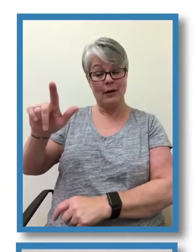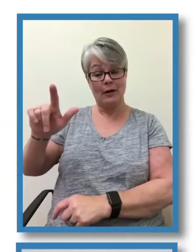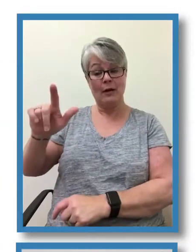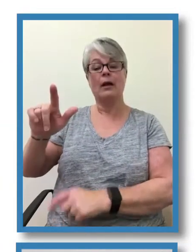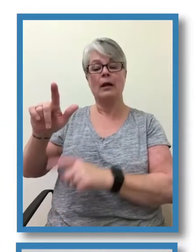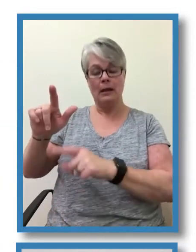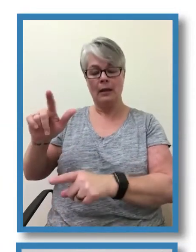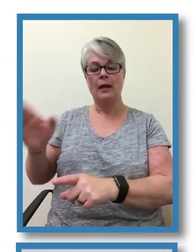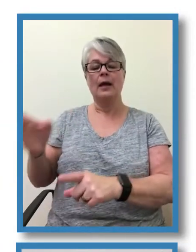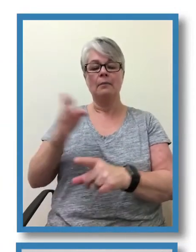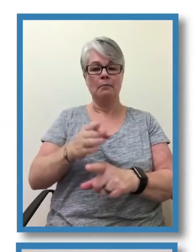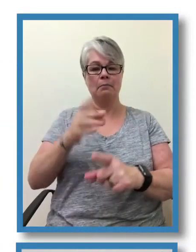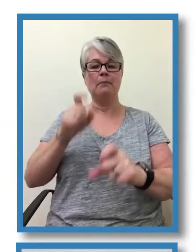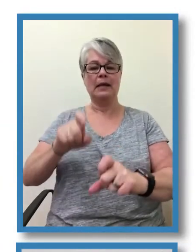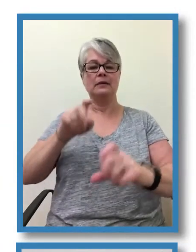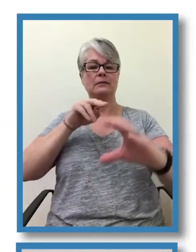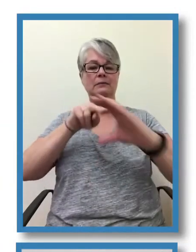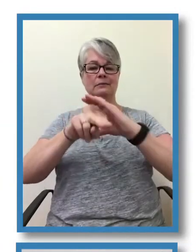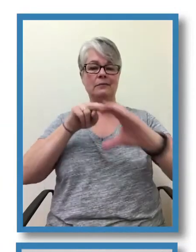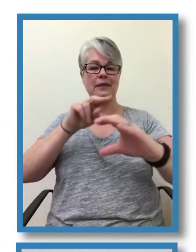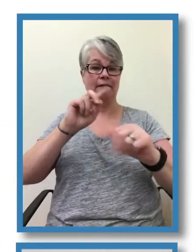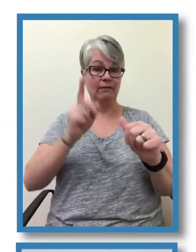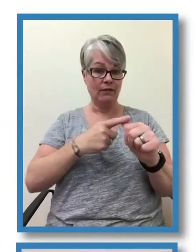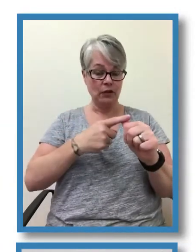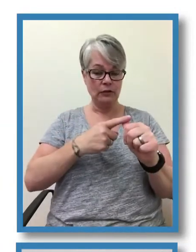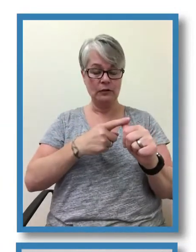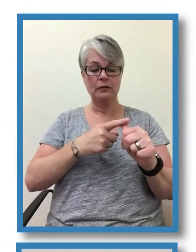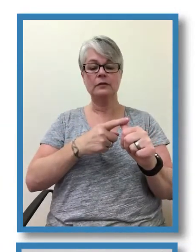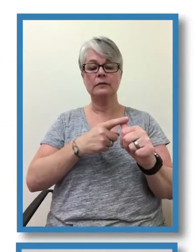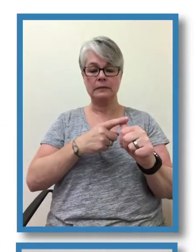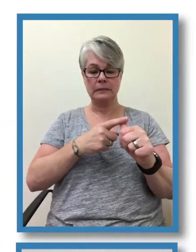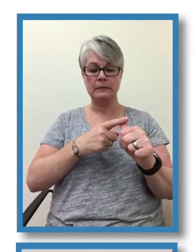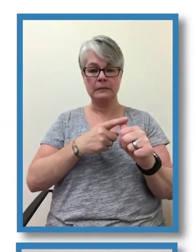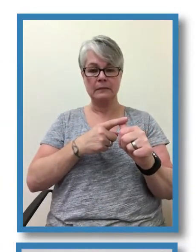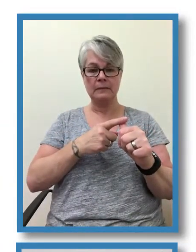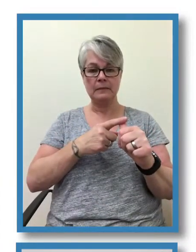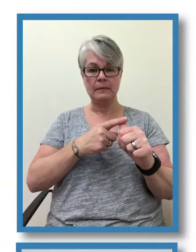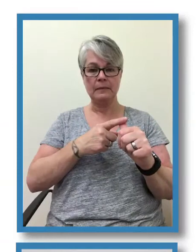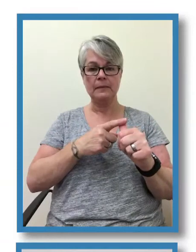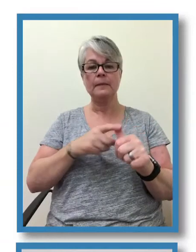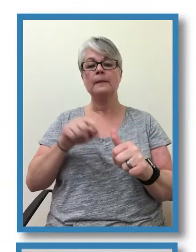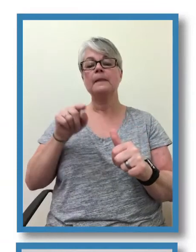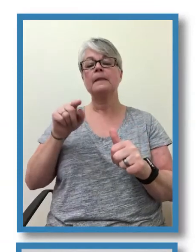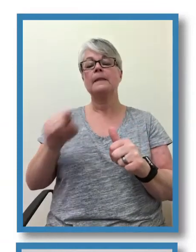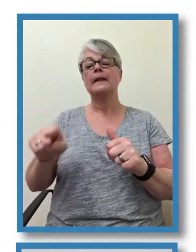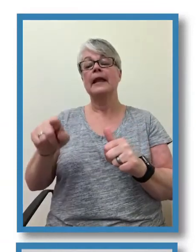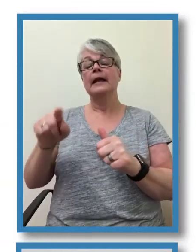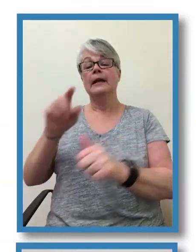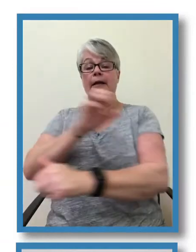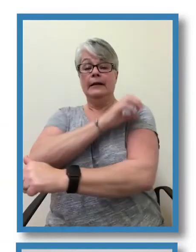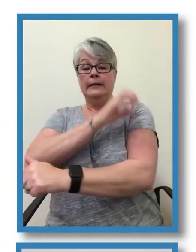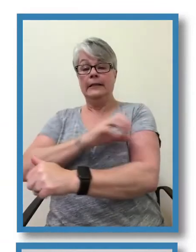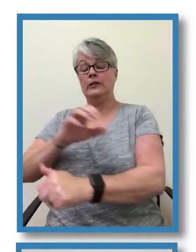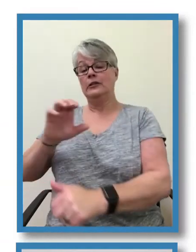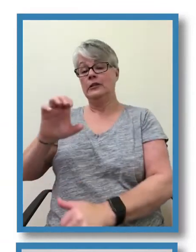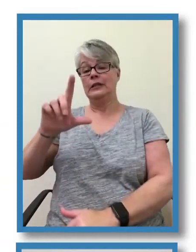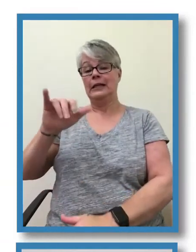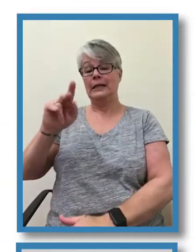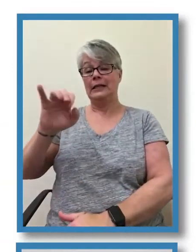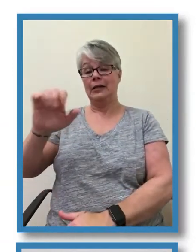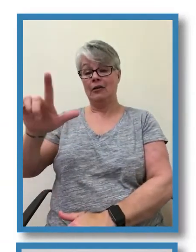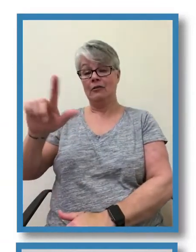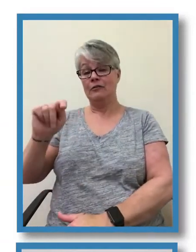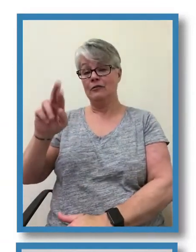want to know it's there. And this is what it looks like. So this is the people who are on the placebo, and you can see over the course of